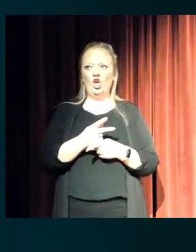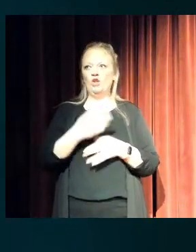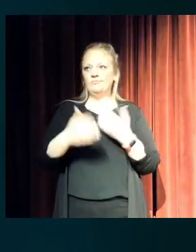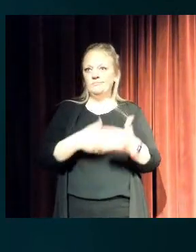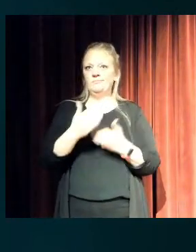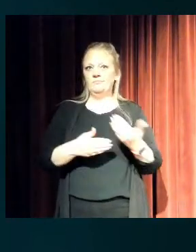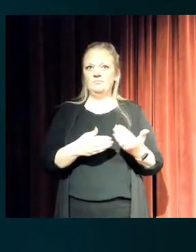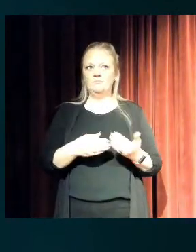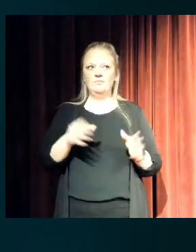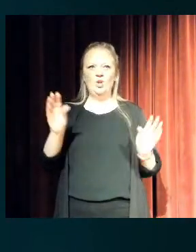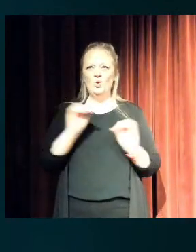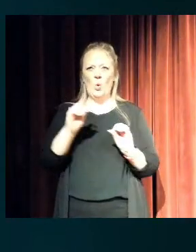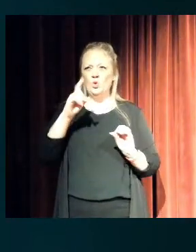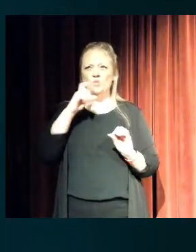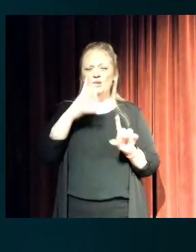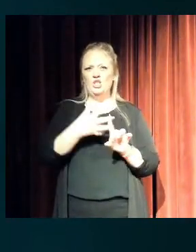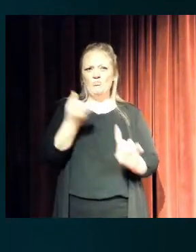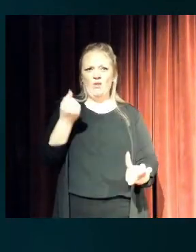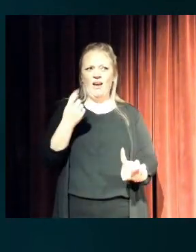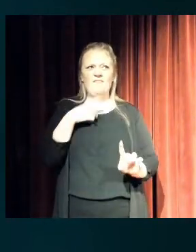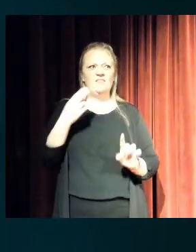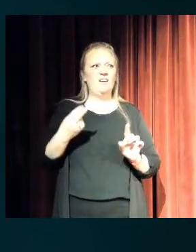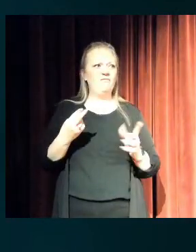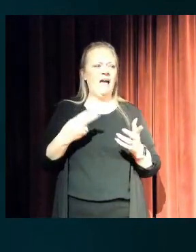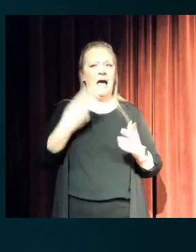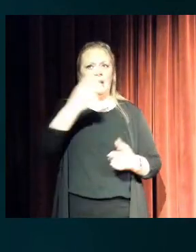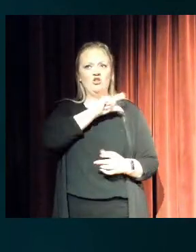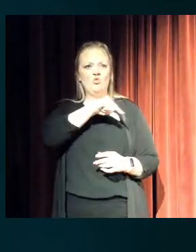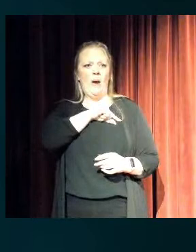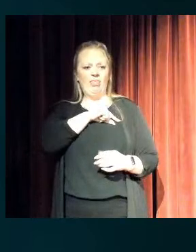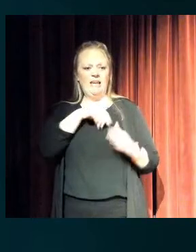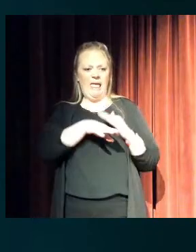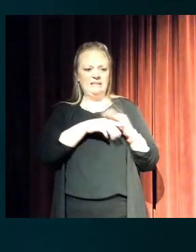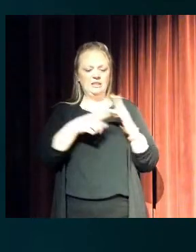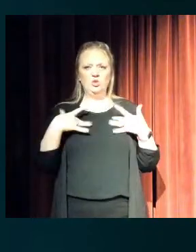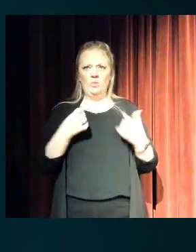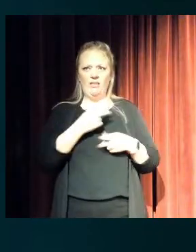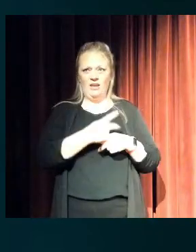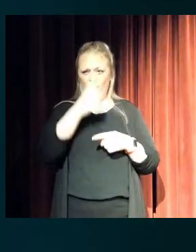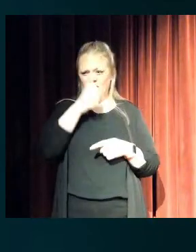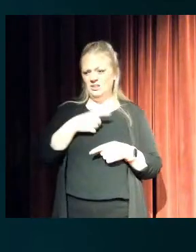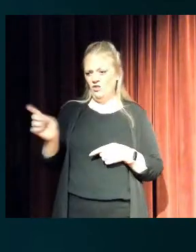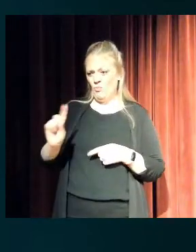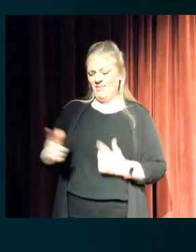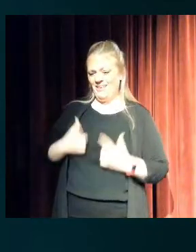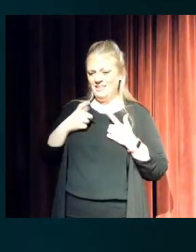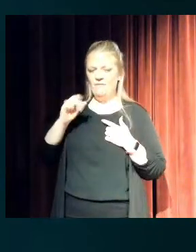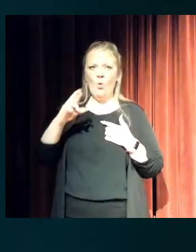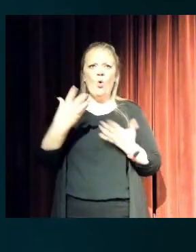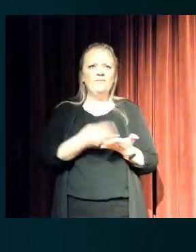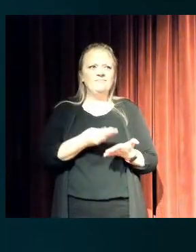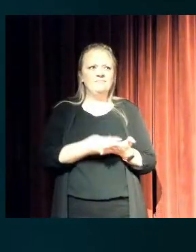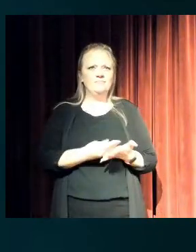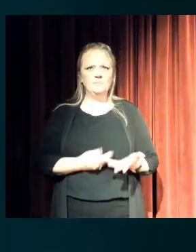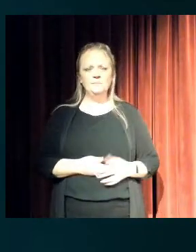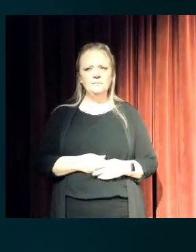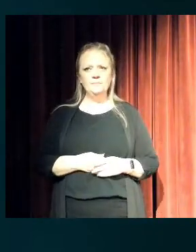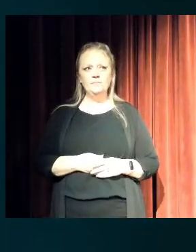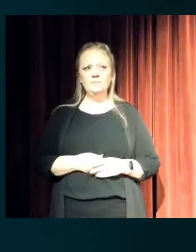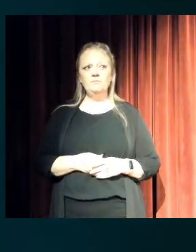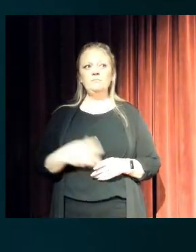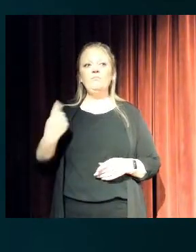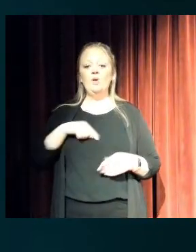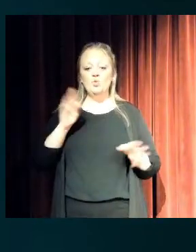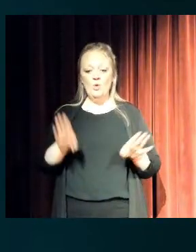be deprived of access to high-quality healthcare because of where they live or their income level. Just as we opened the